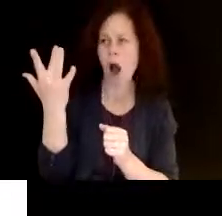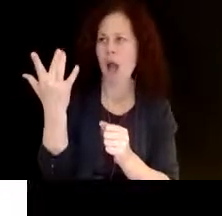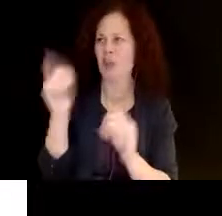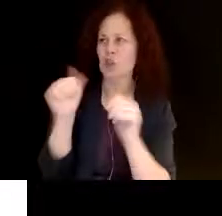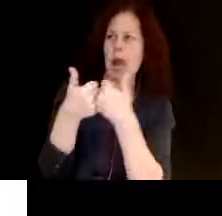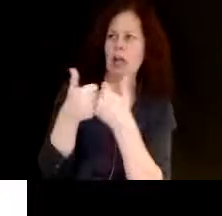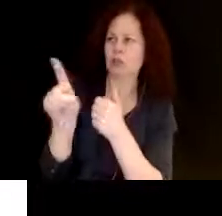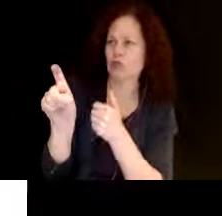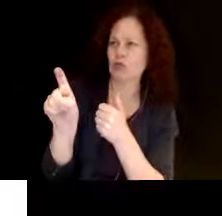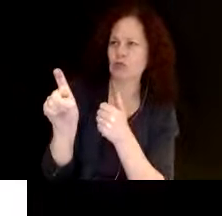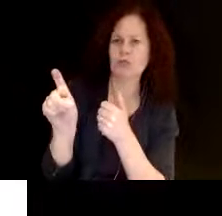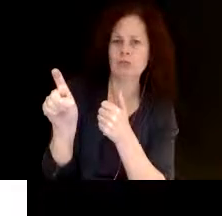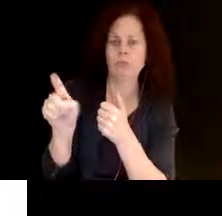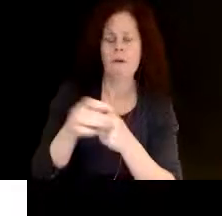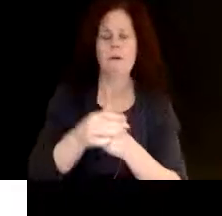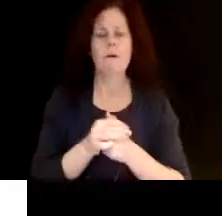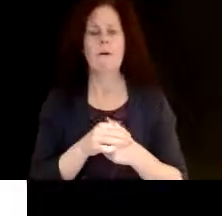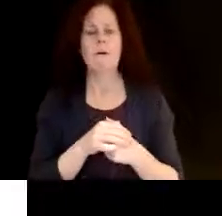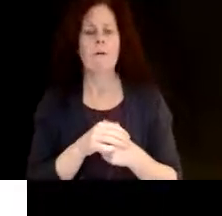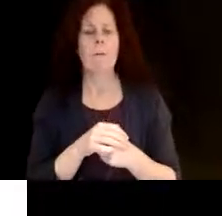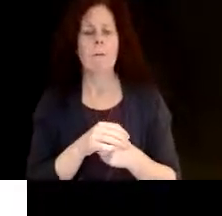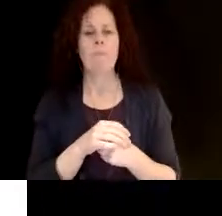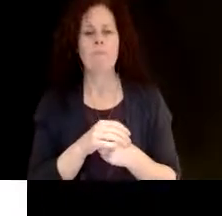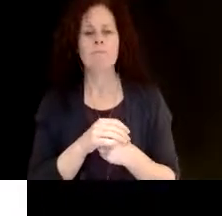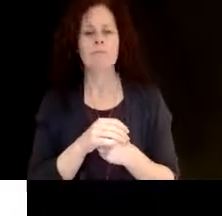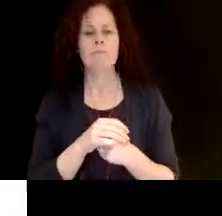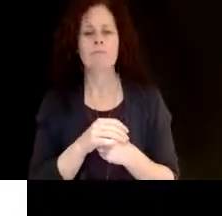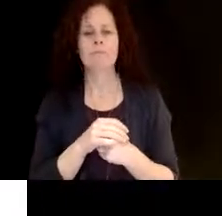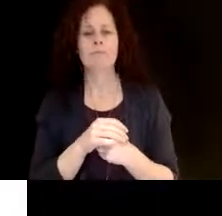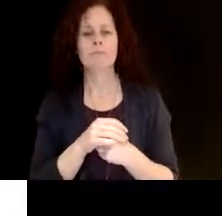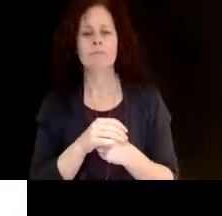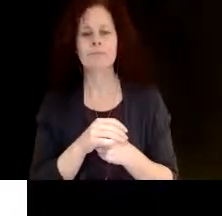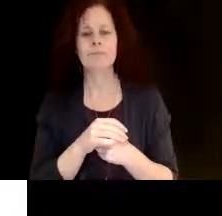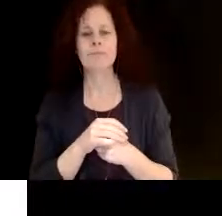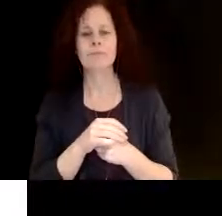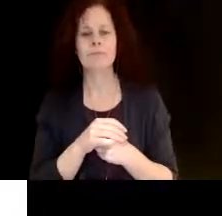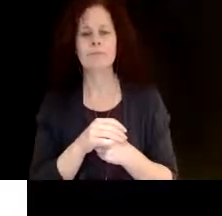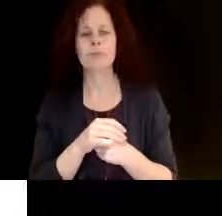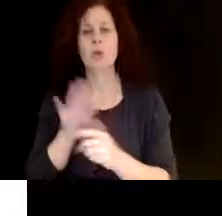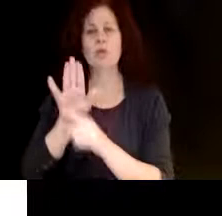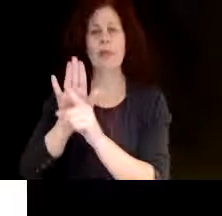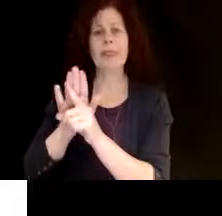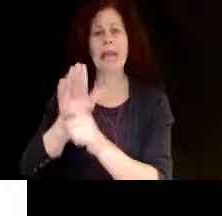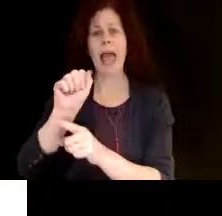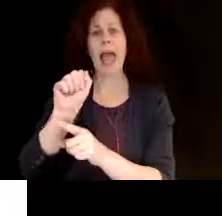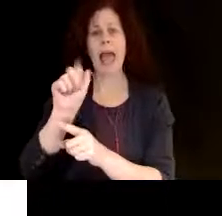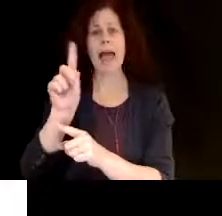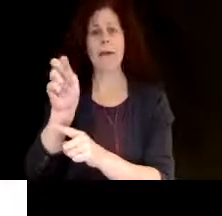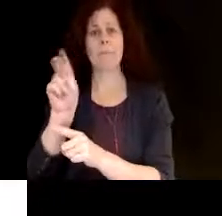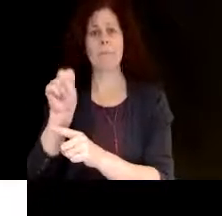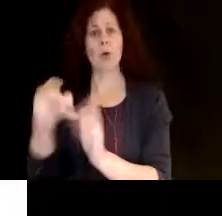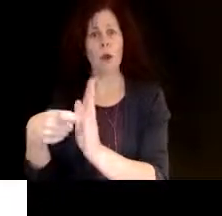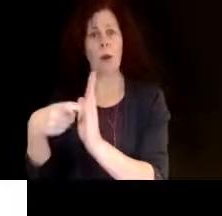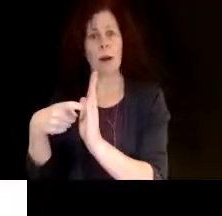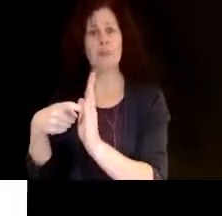to complete them. In addition to these administrative requirements, the survey also asked